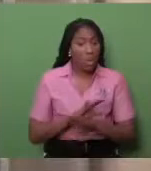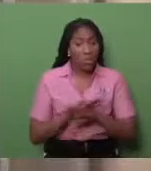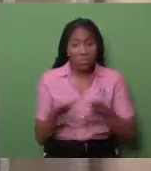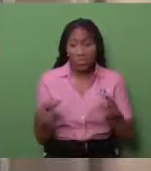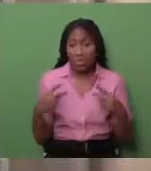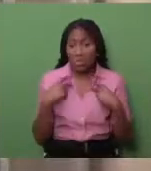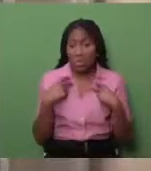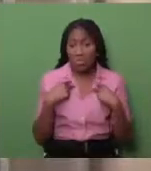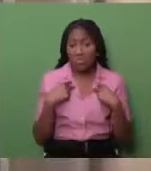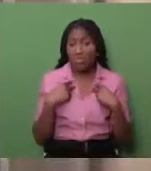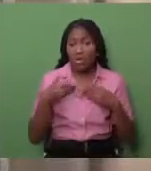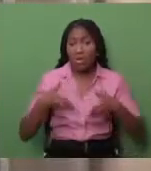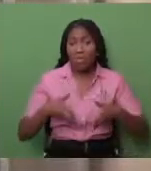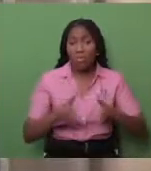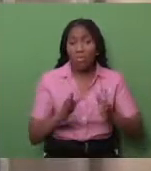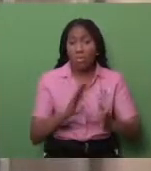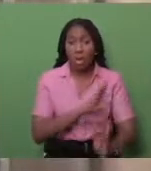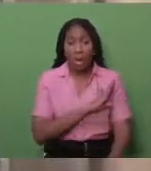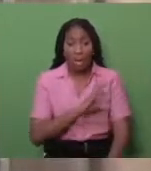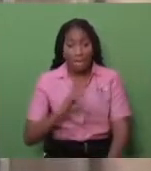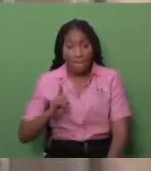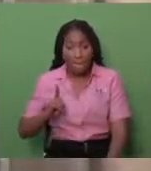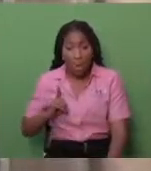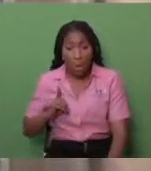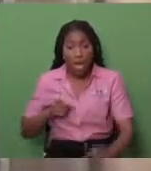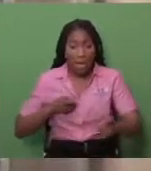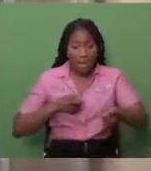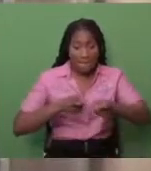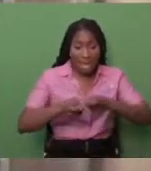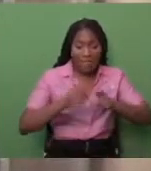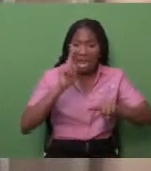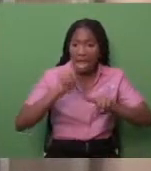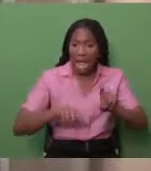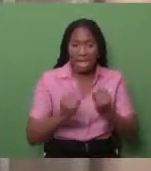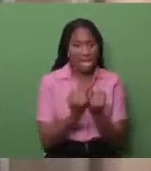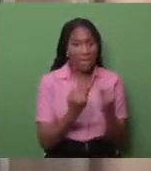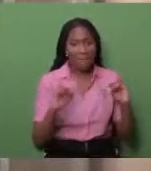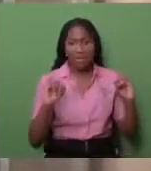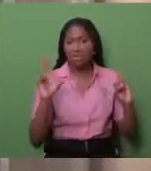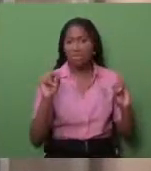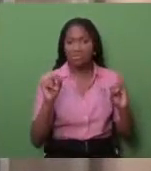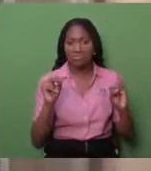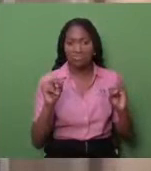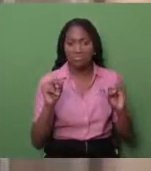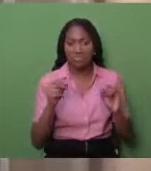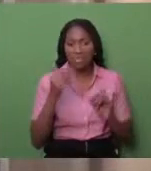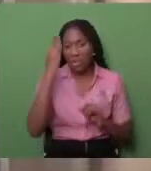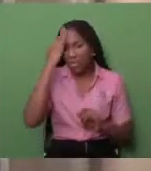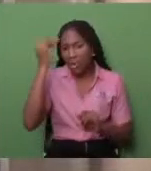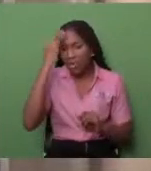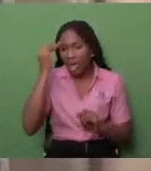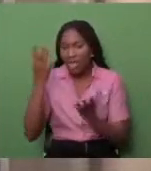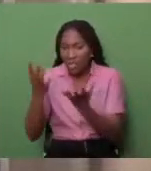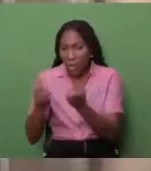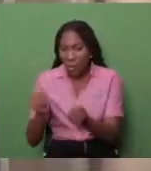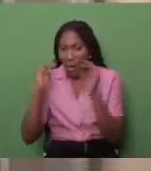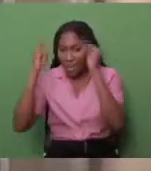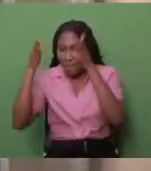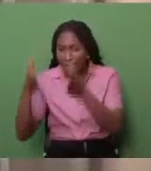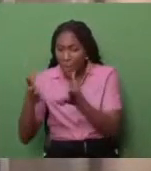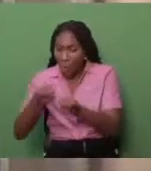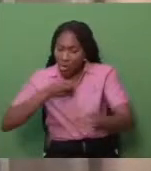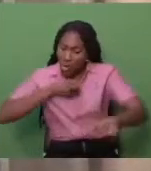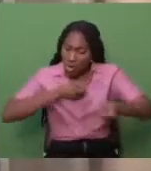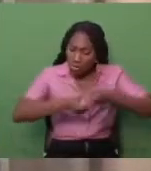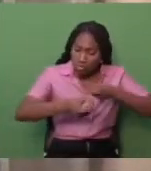to the authority or the board of management. There is no independence because the minister and our cabinet has total control over the appointment